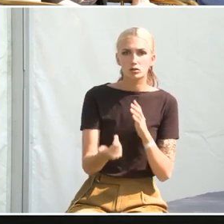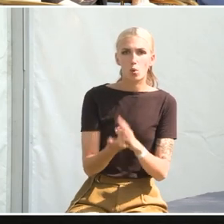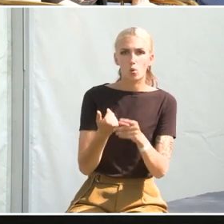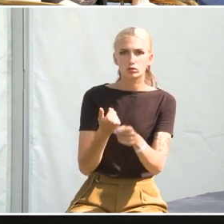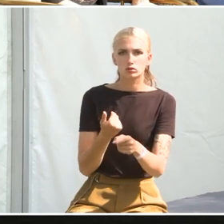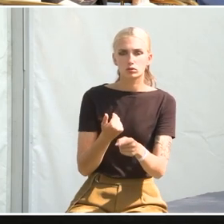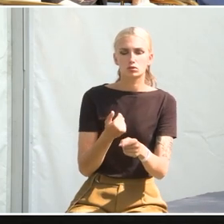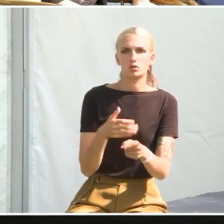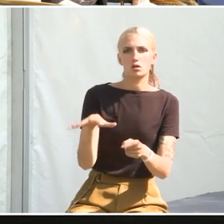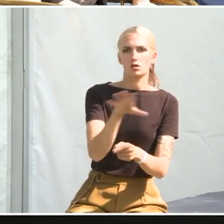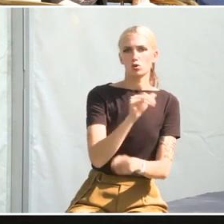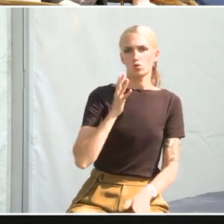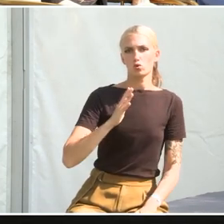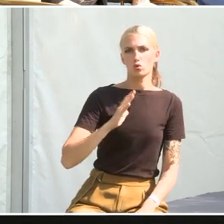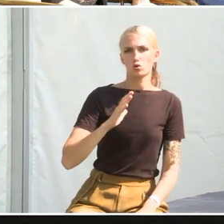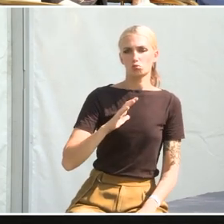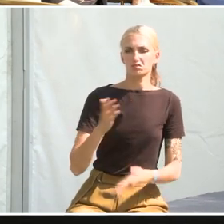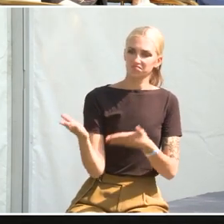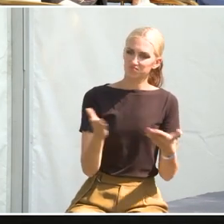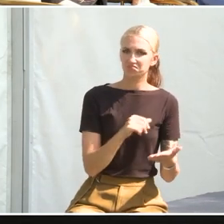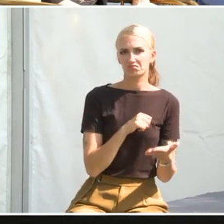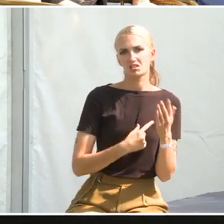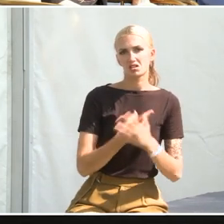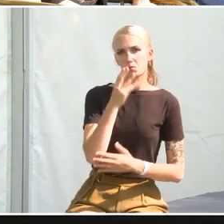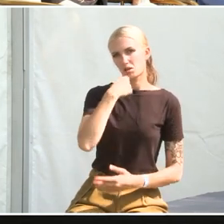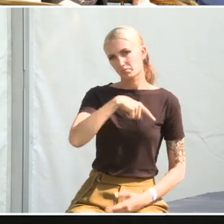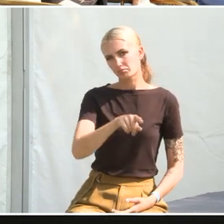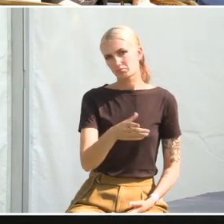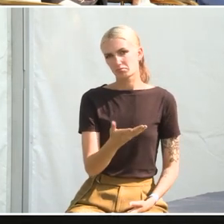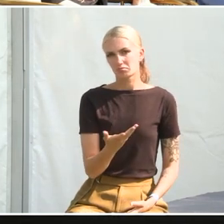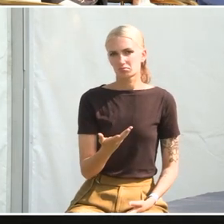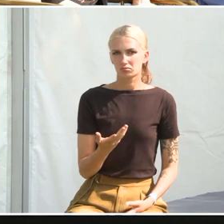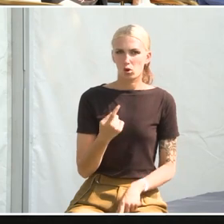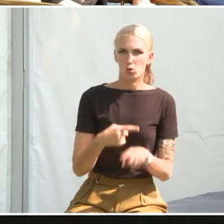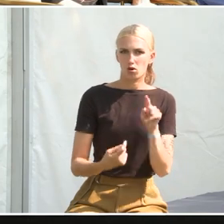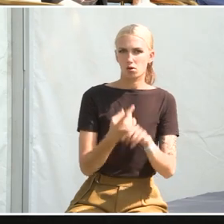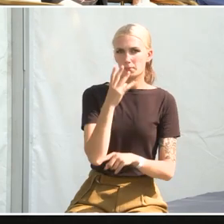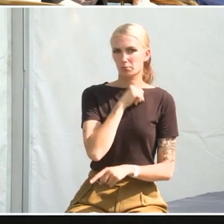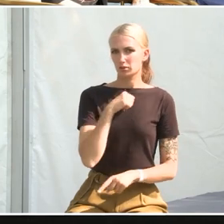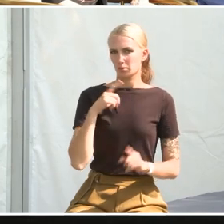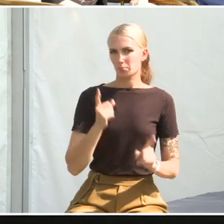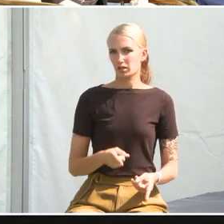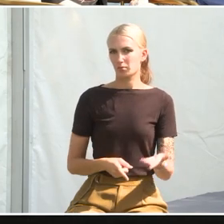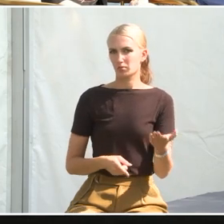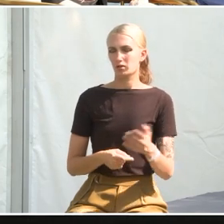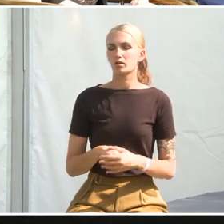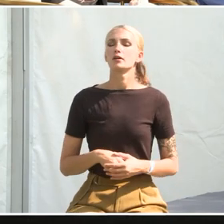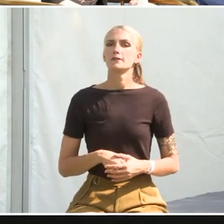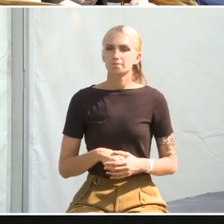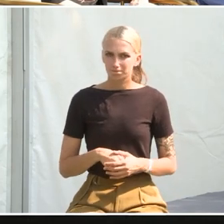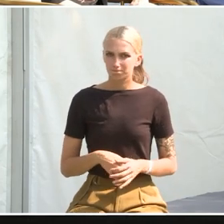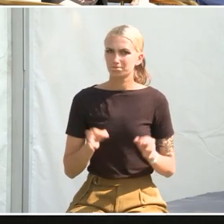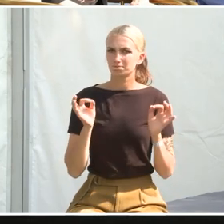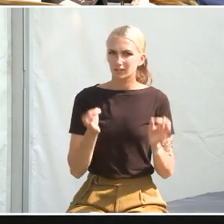expected to sort of get your way around it yourself and perform early on. Yeah, I think this is also a valid